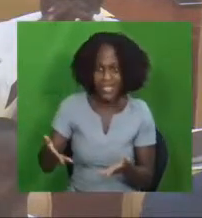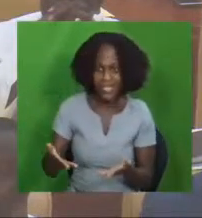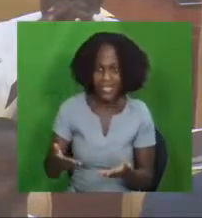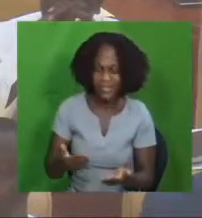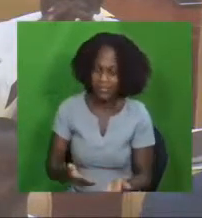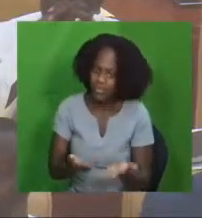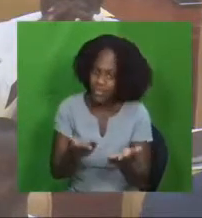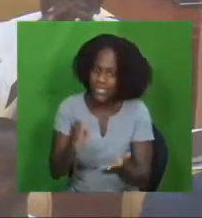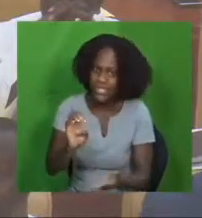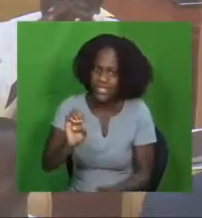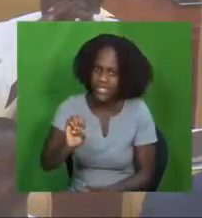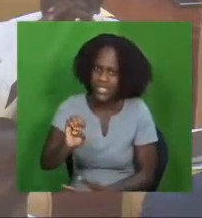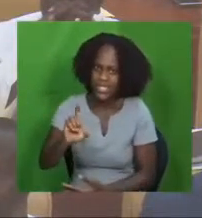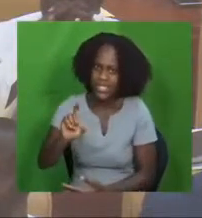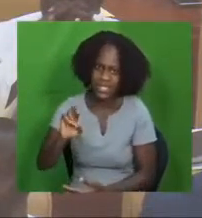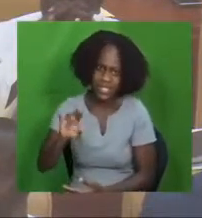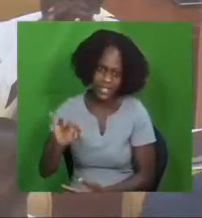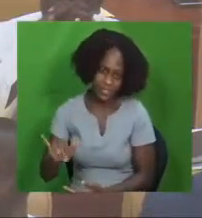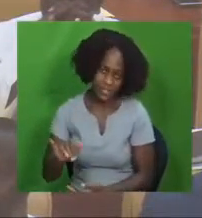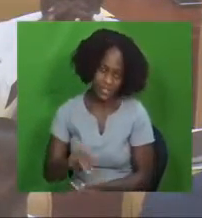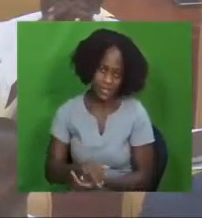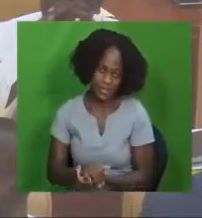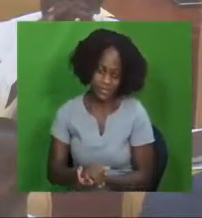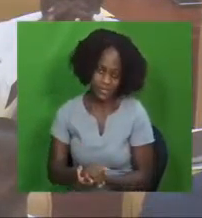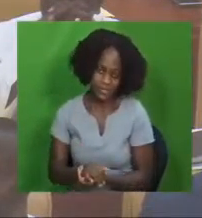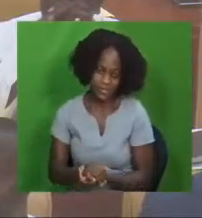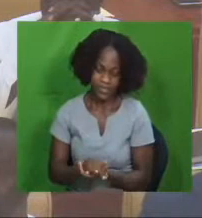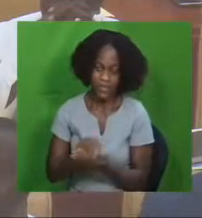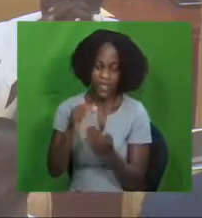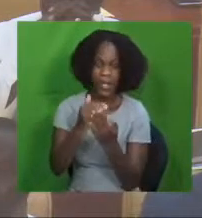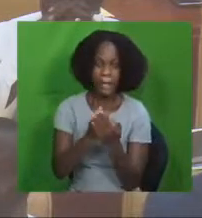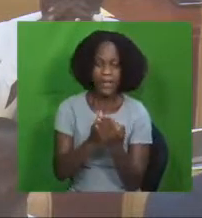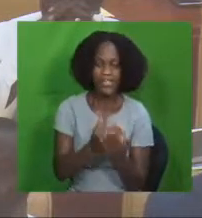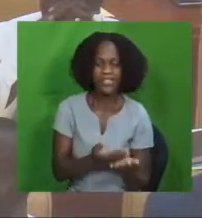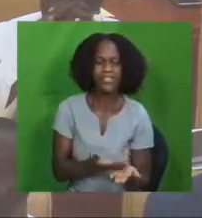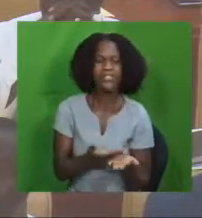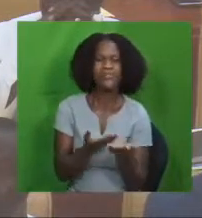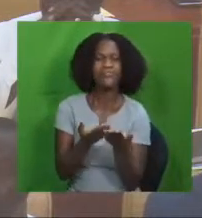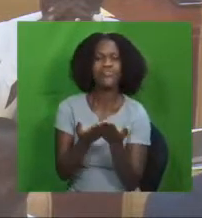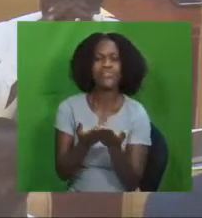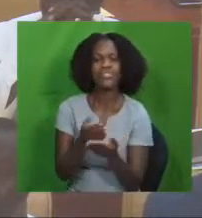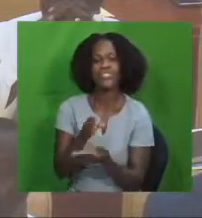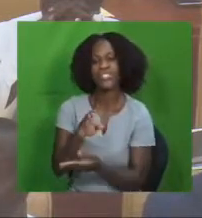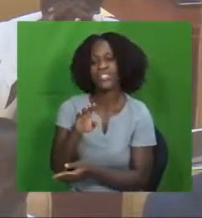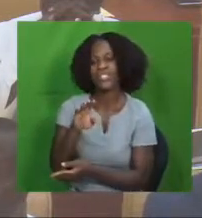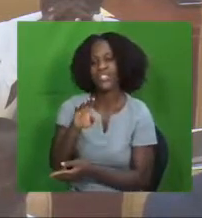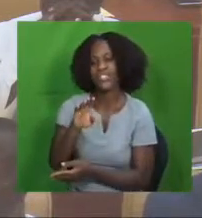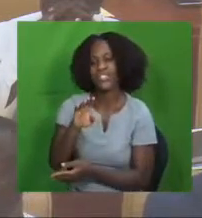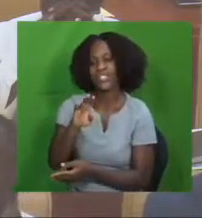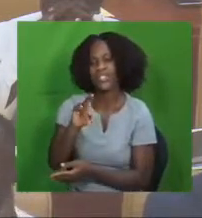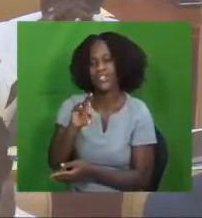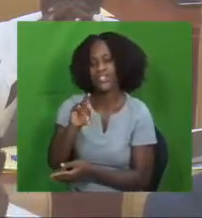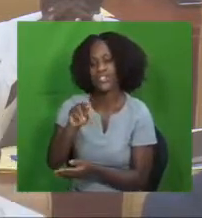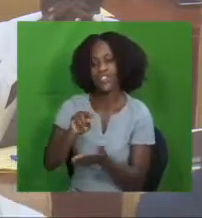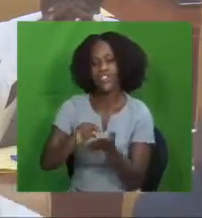e-levy. But Mr. Speaker, the budget was brought here on the 17th of November